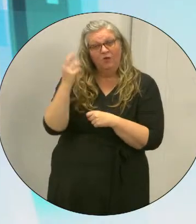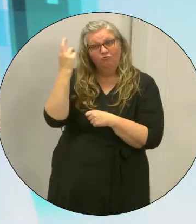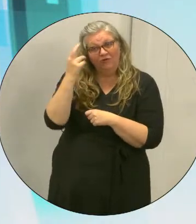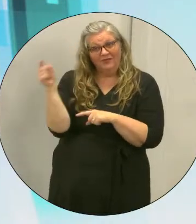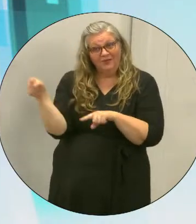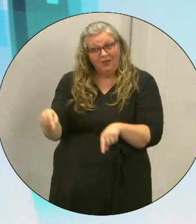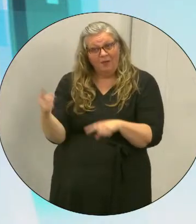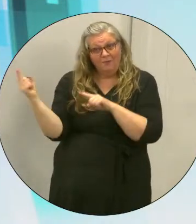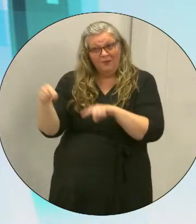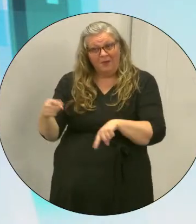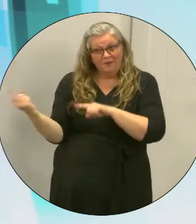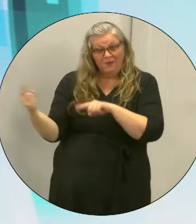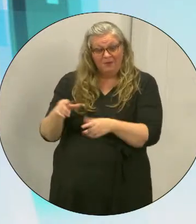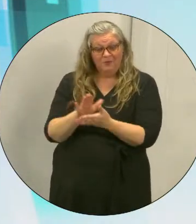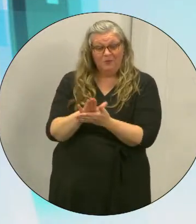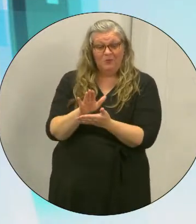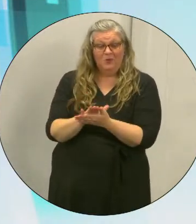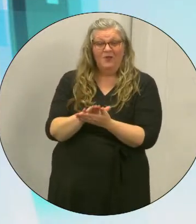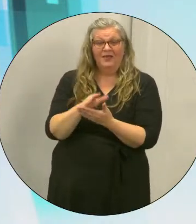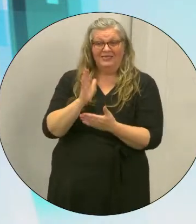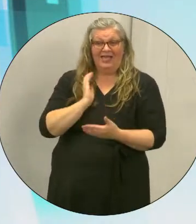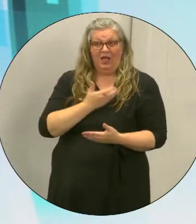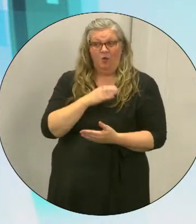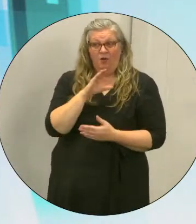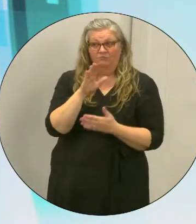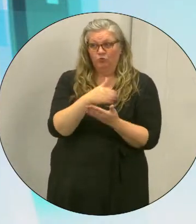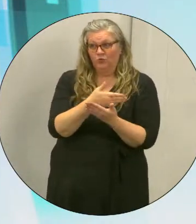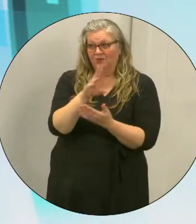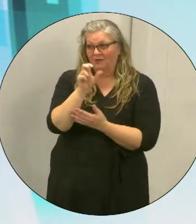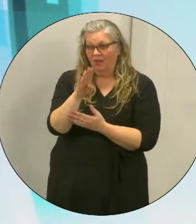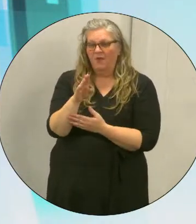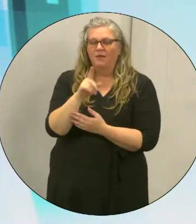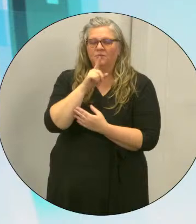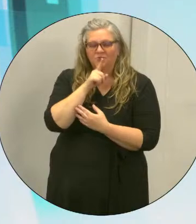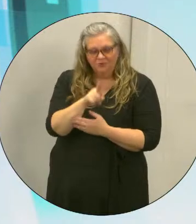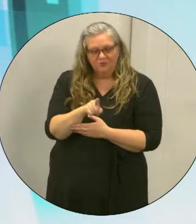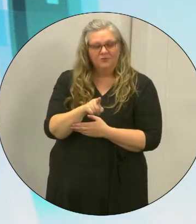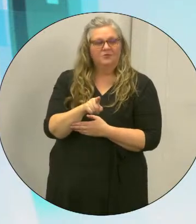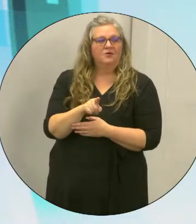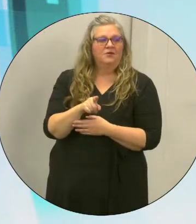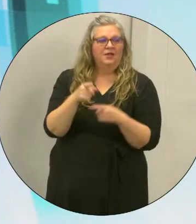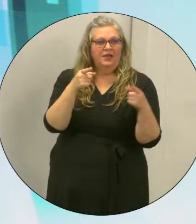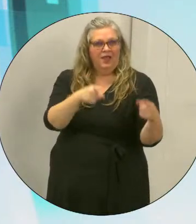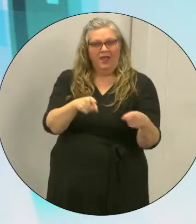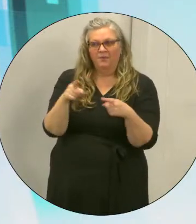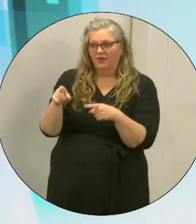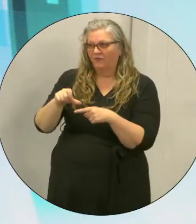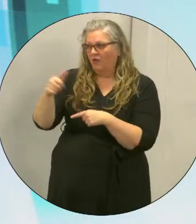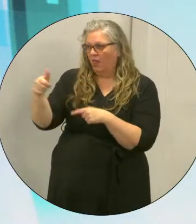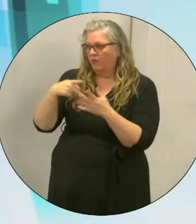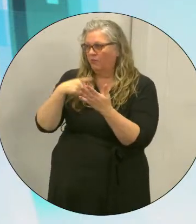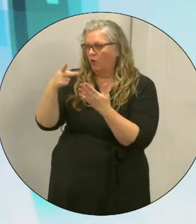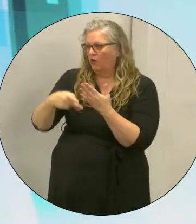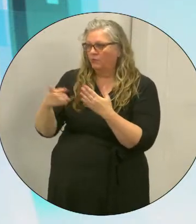come to school some days is music club. And I'm sure that this is true for many other music programs in this district as well, some of which are also being